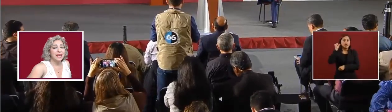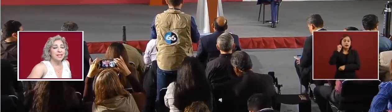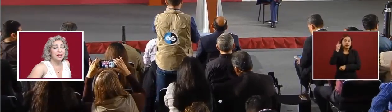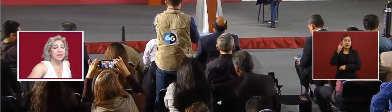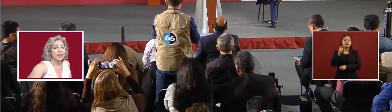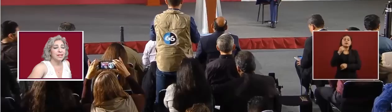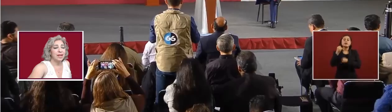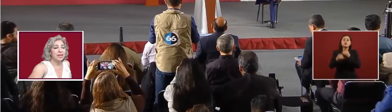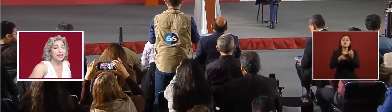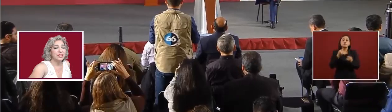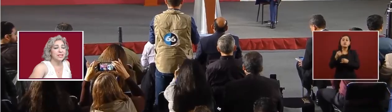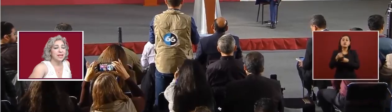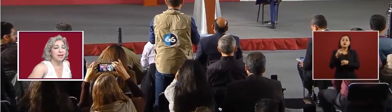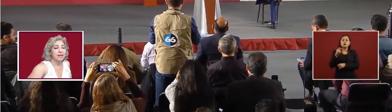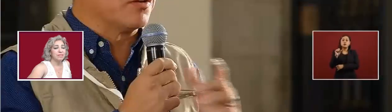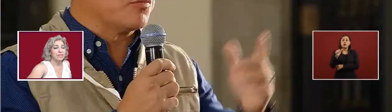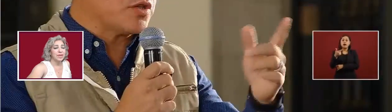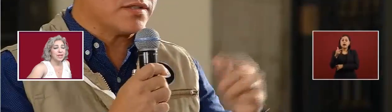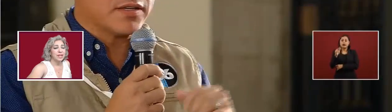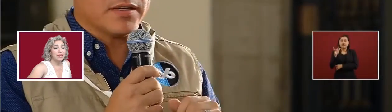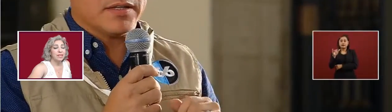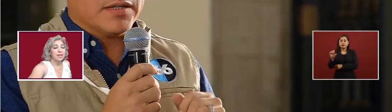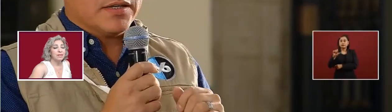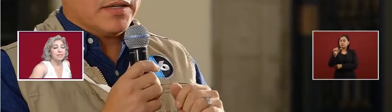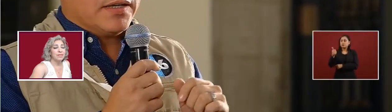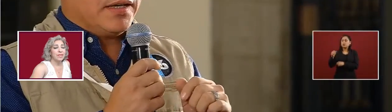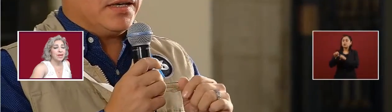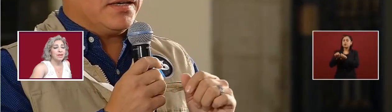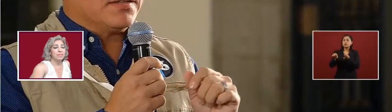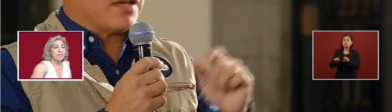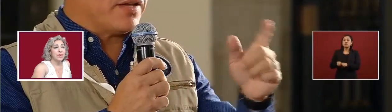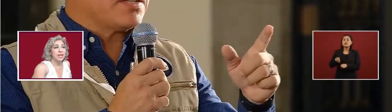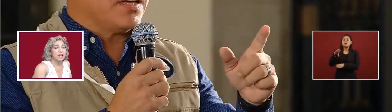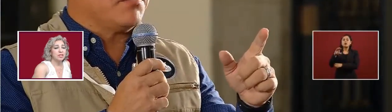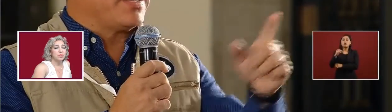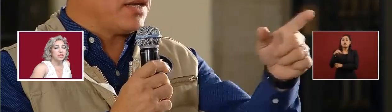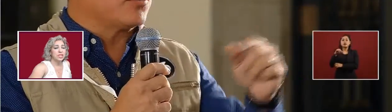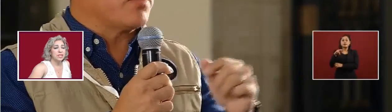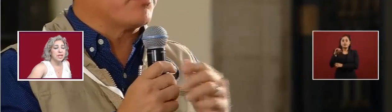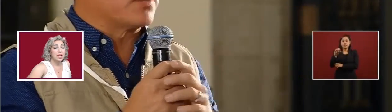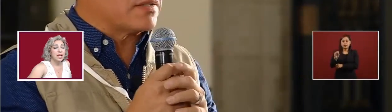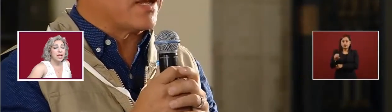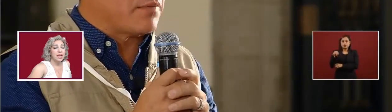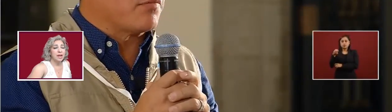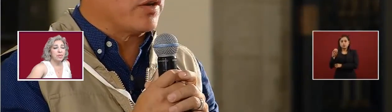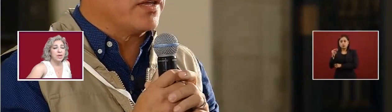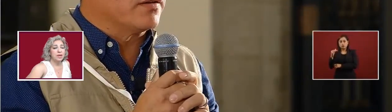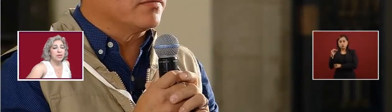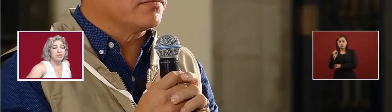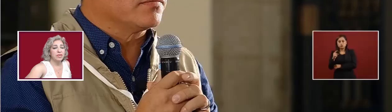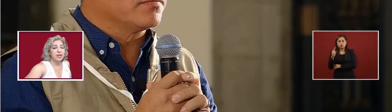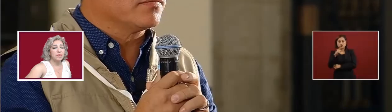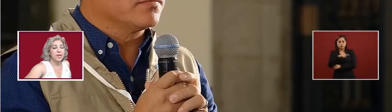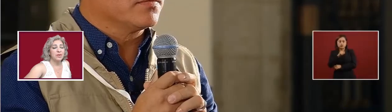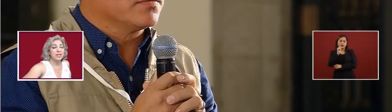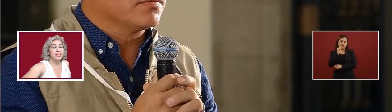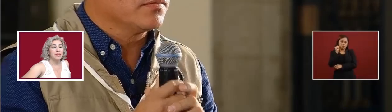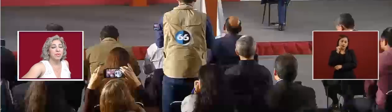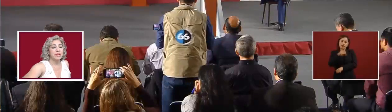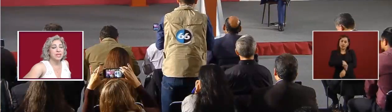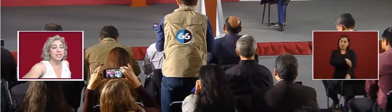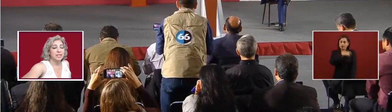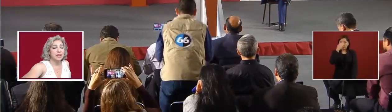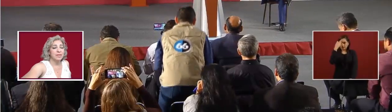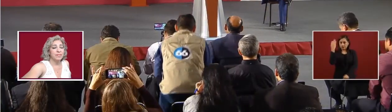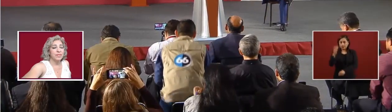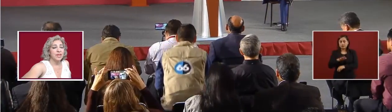Aguilas had the longest thing in Los Moches and I want to know if you're going to be going to